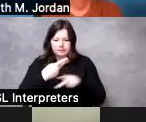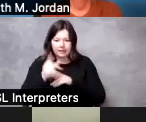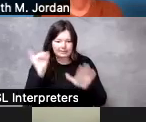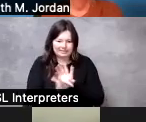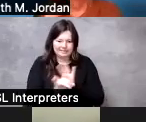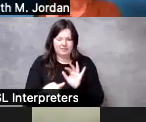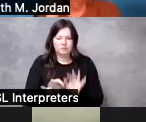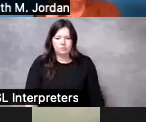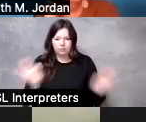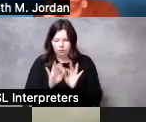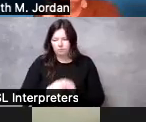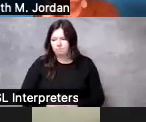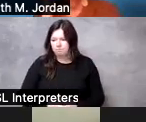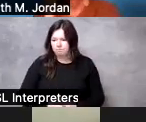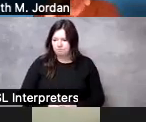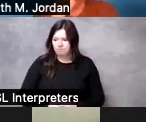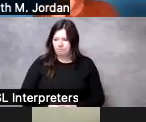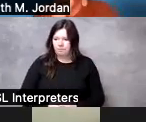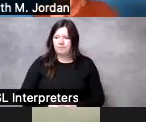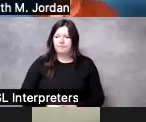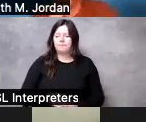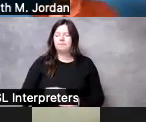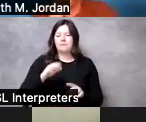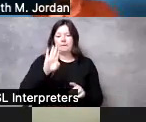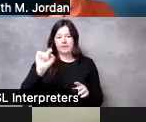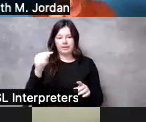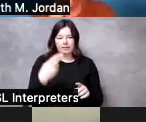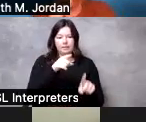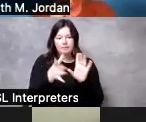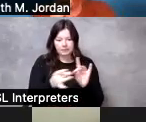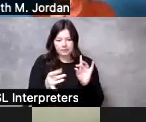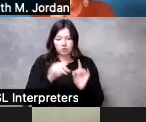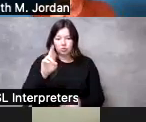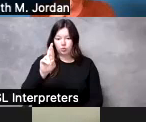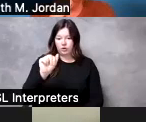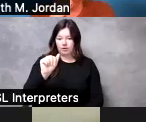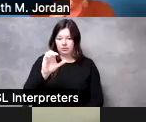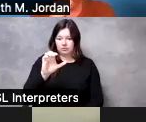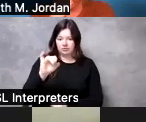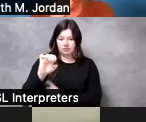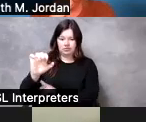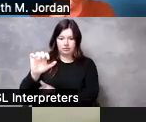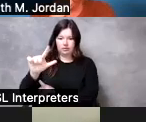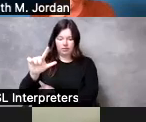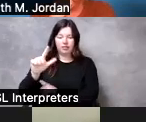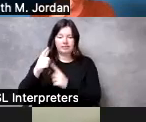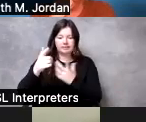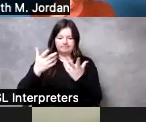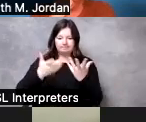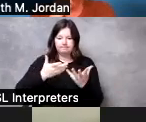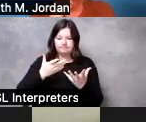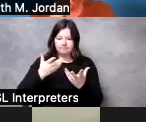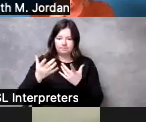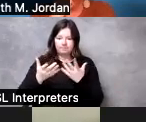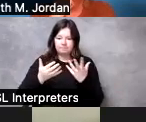slide. As Beth mentioned, racial tensions have served as an environmental contributor to the children's behavioral